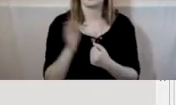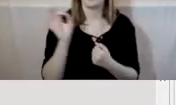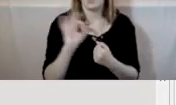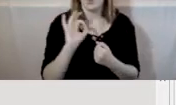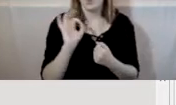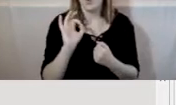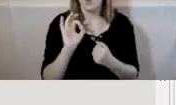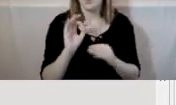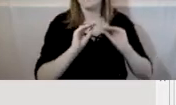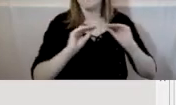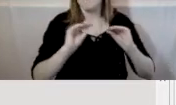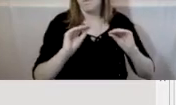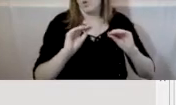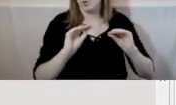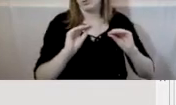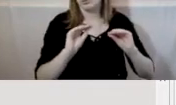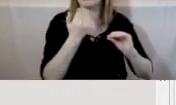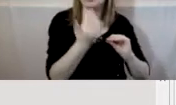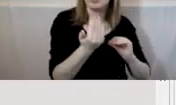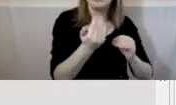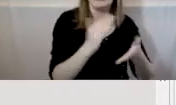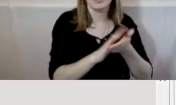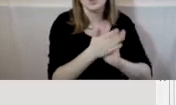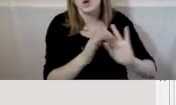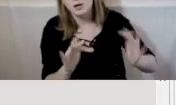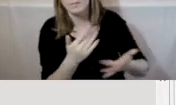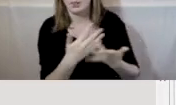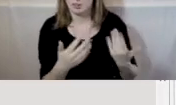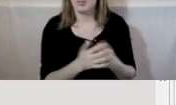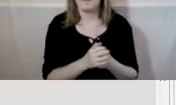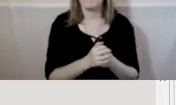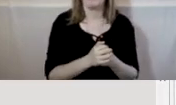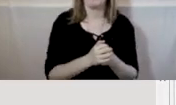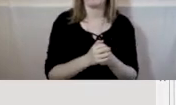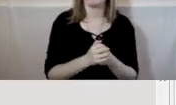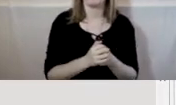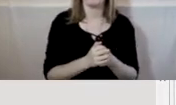levels is that if we make classes from